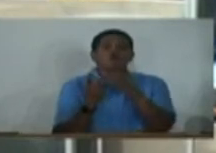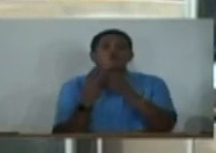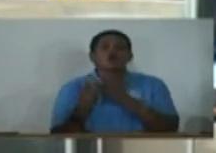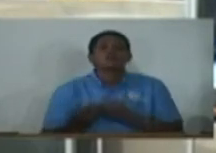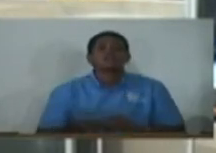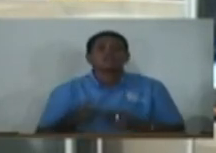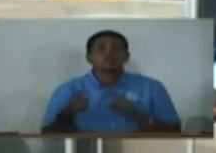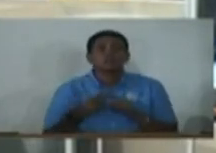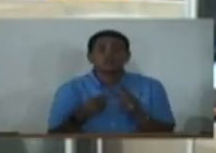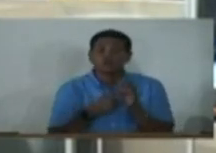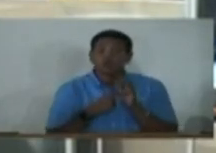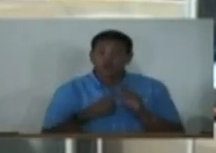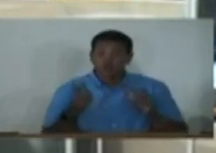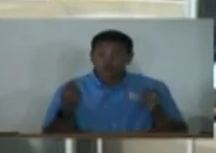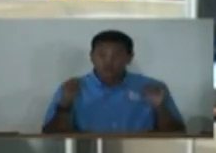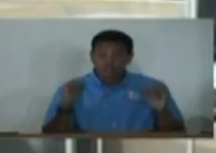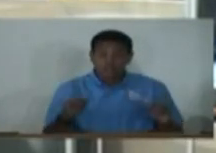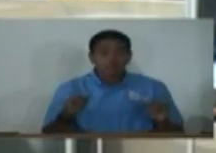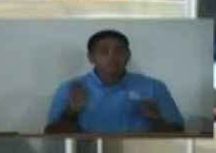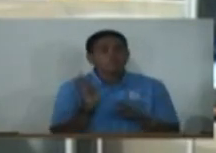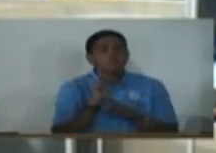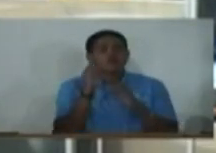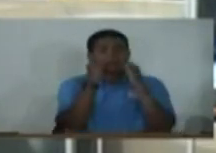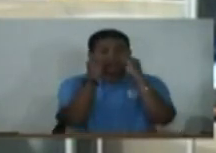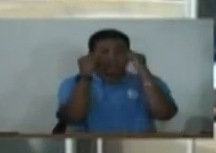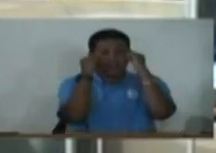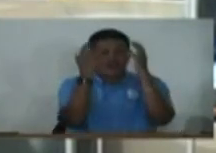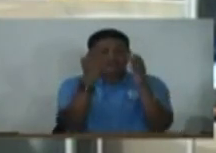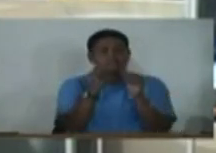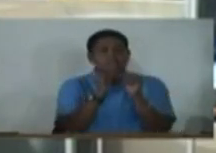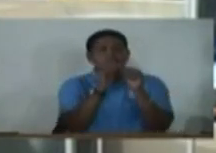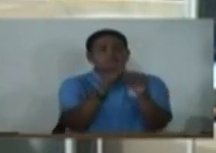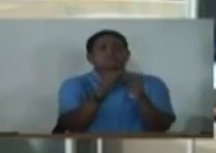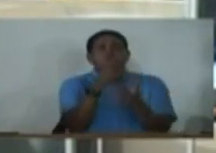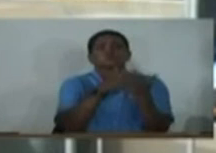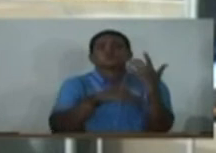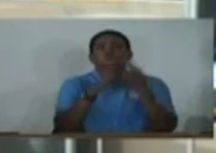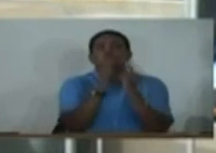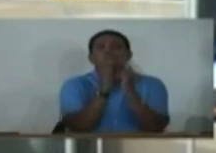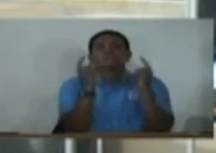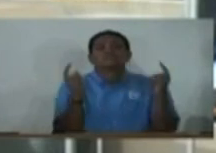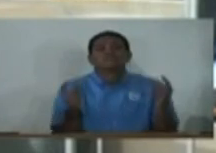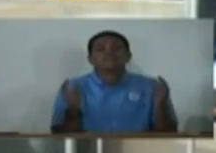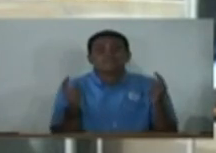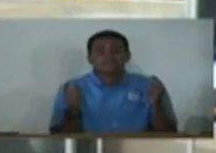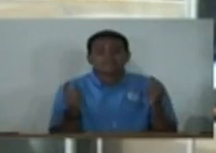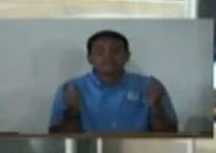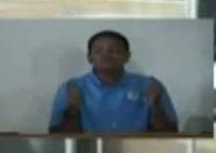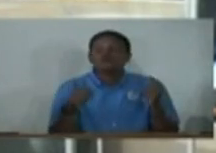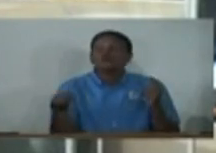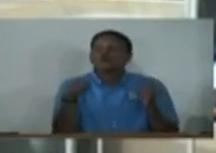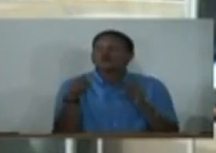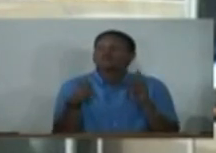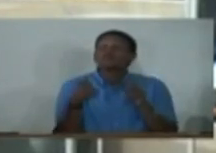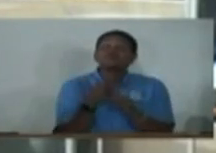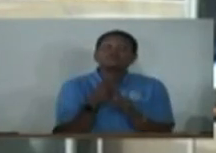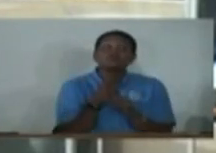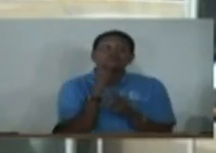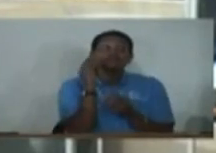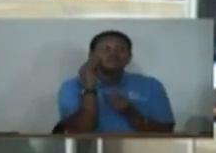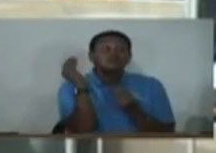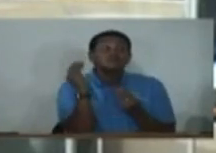so, wear their masks, maintain the social distancing. Those persons, Madam